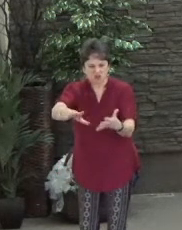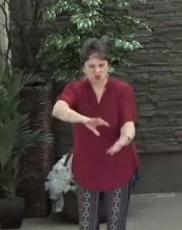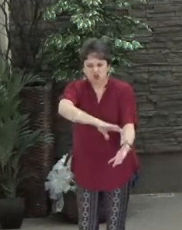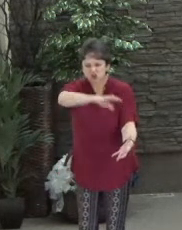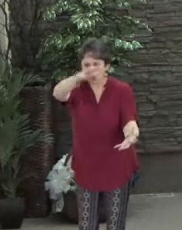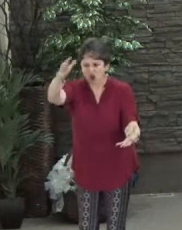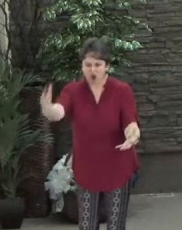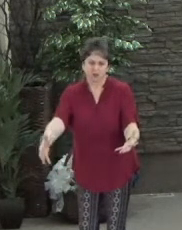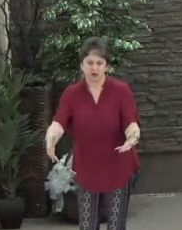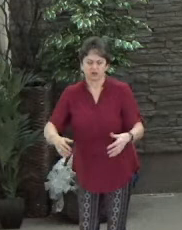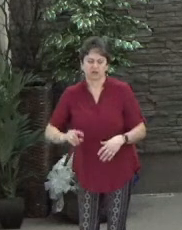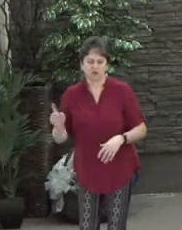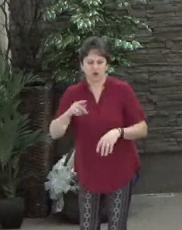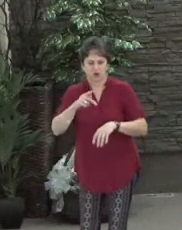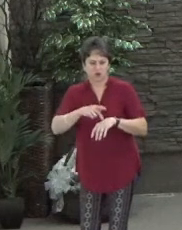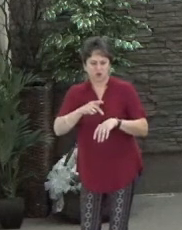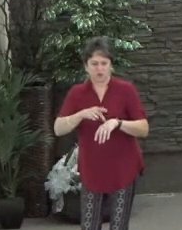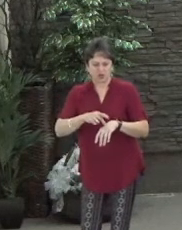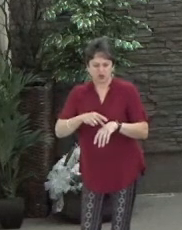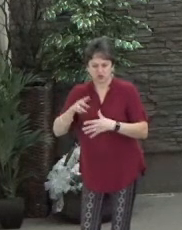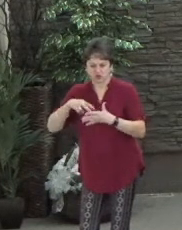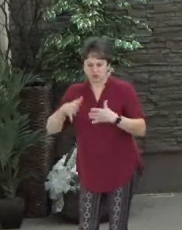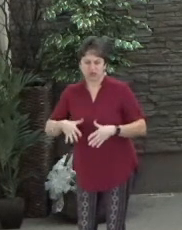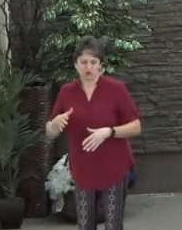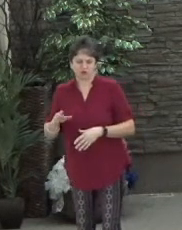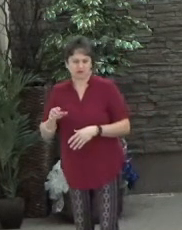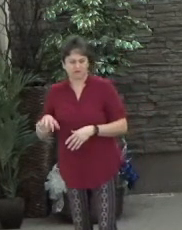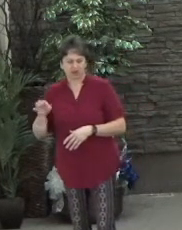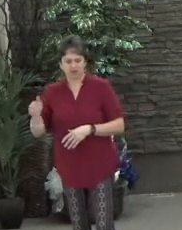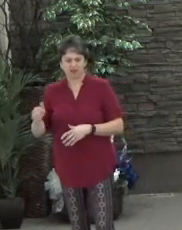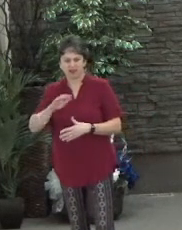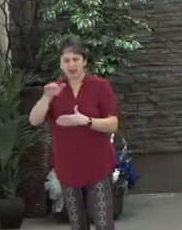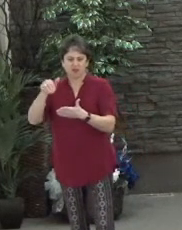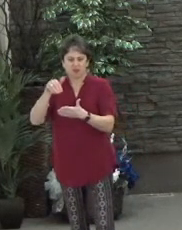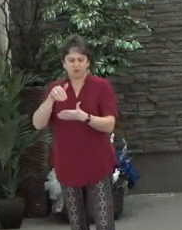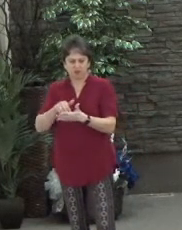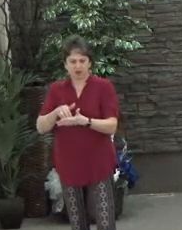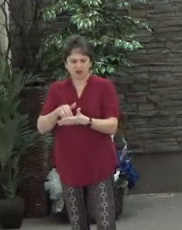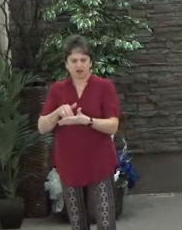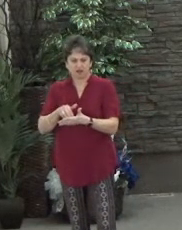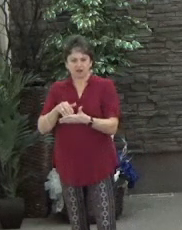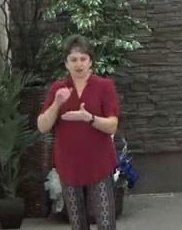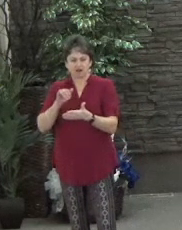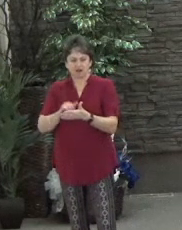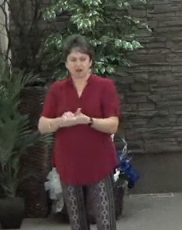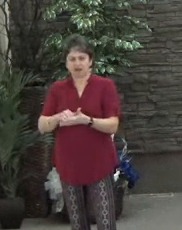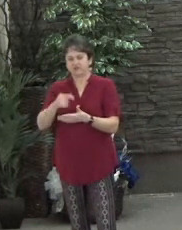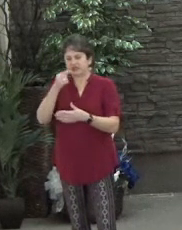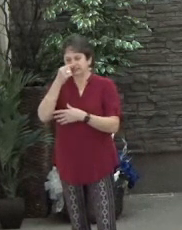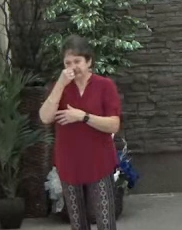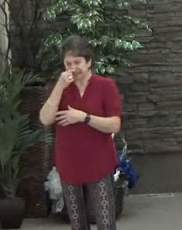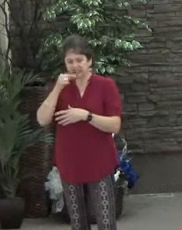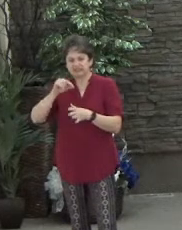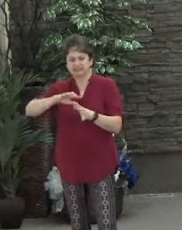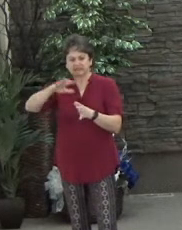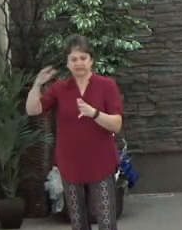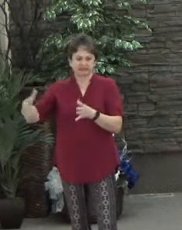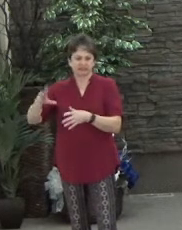where Peter's readers find themselves. Right in the middle of the stinking